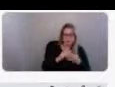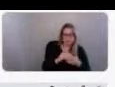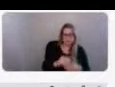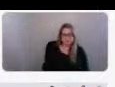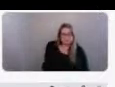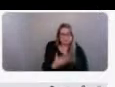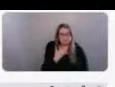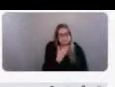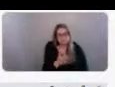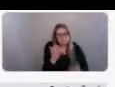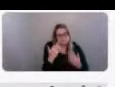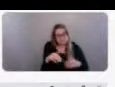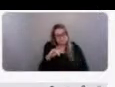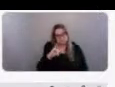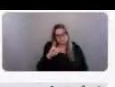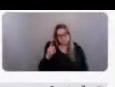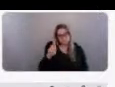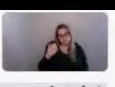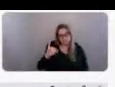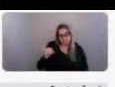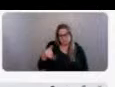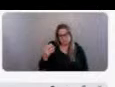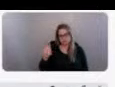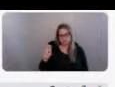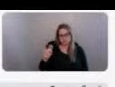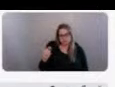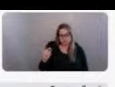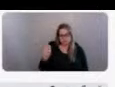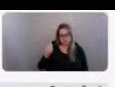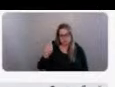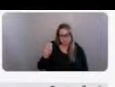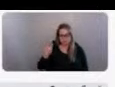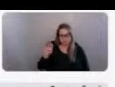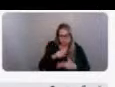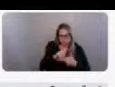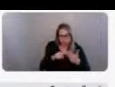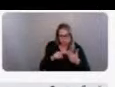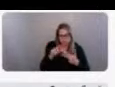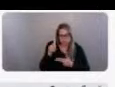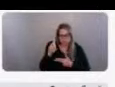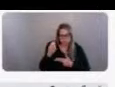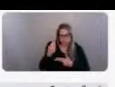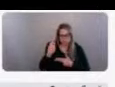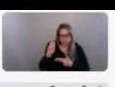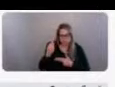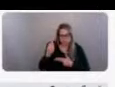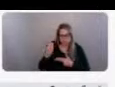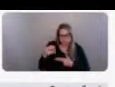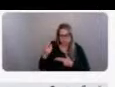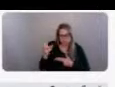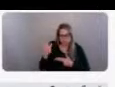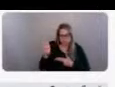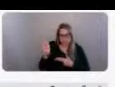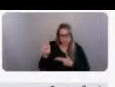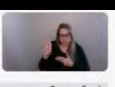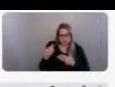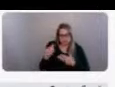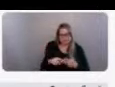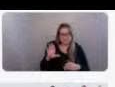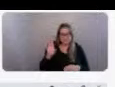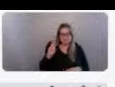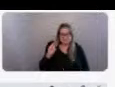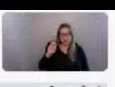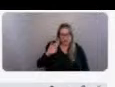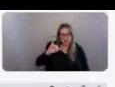next speaker is mary jane fincher followed by roman ullman followed by deborah howard hello my name is mary jane